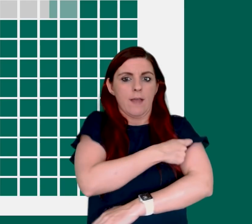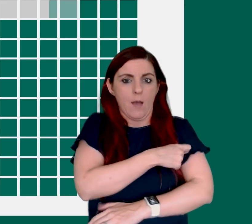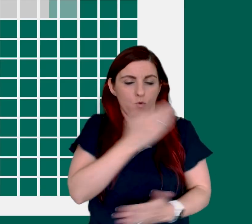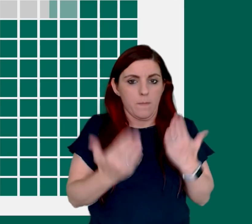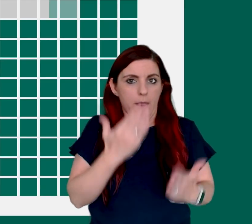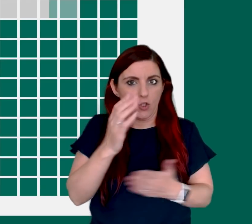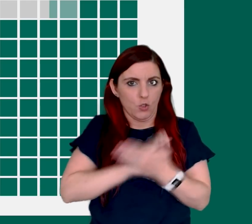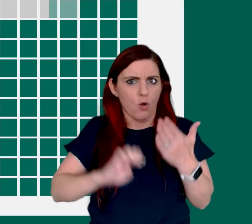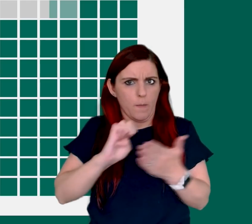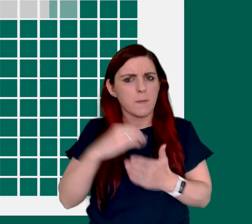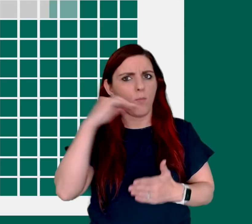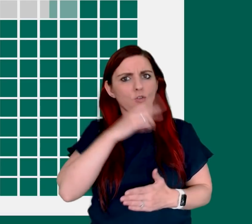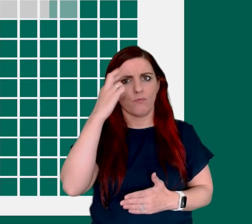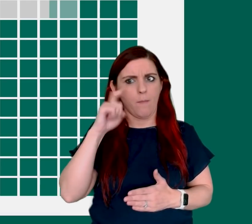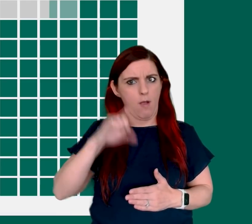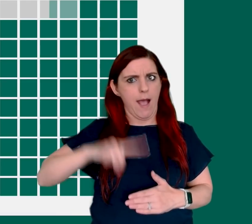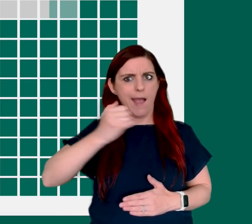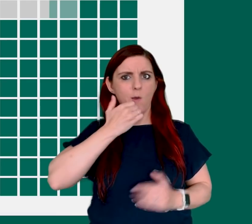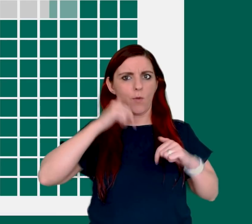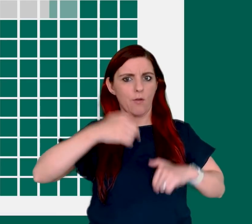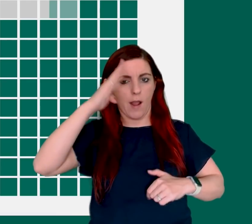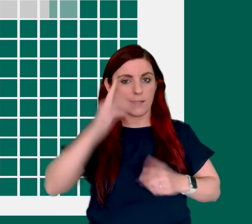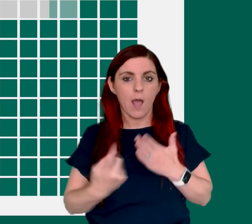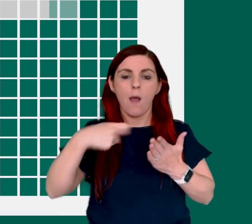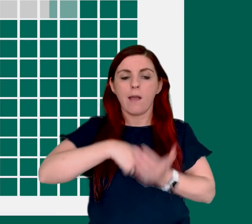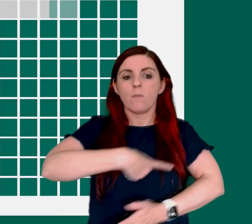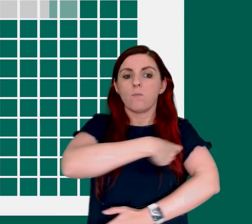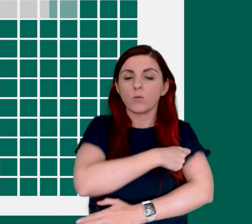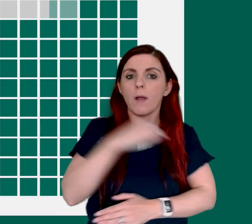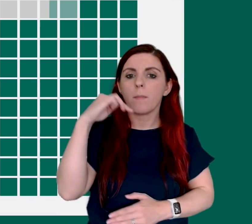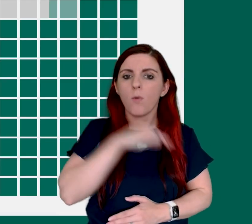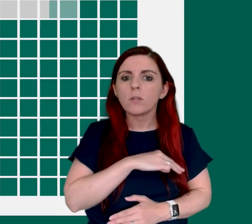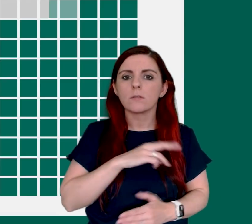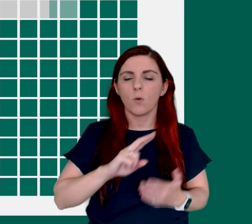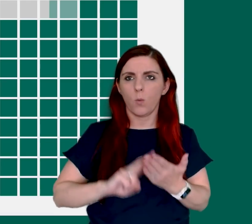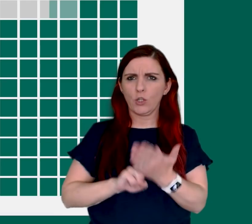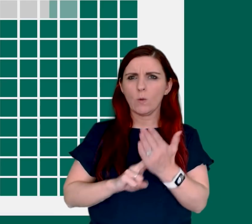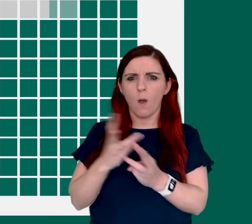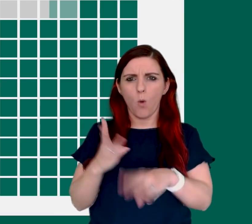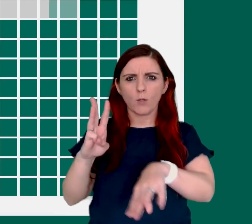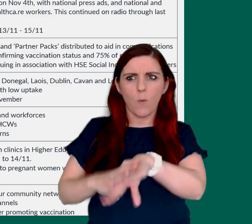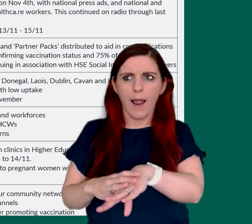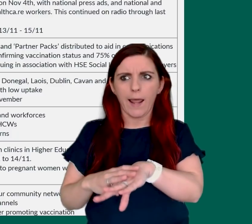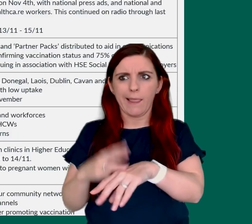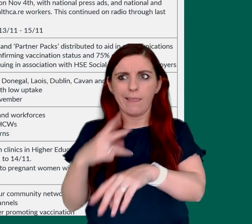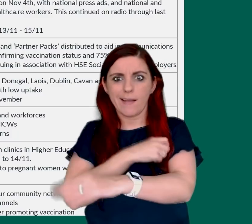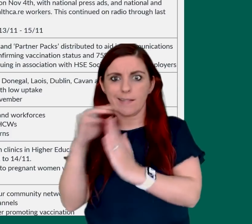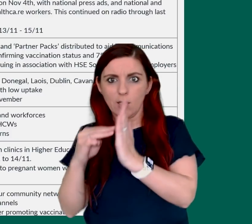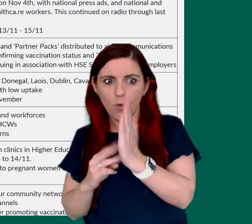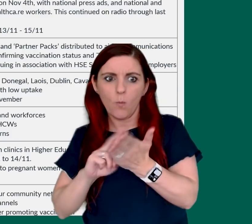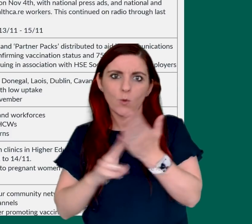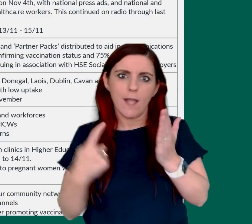And that's important to remember, I suppose, when we look at the booster programme. It's really important we apply the lessons that worked well to the booster programme, and I'll come on to